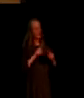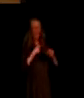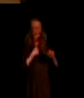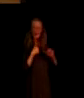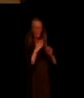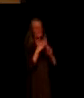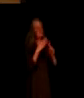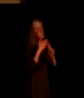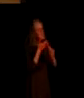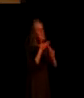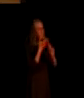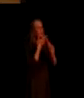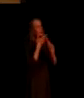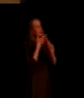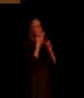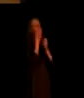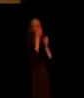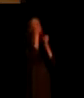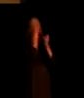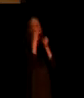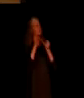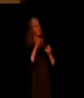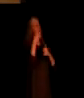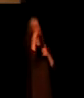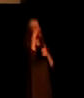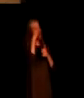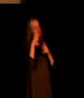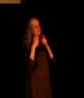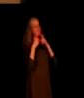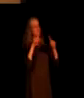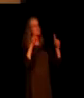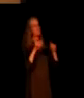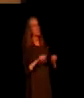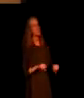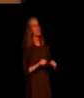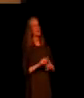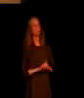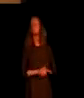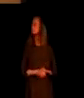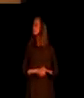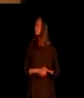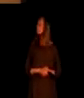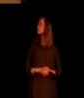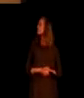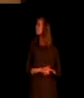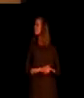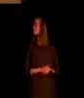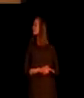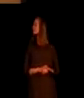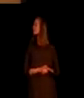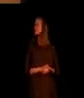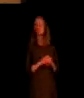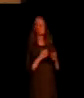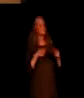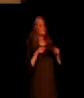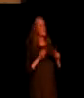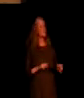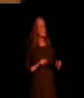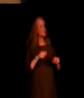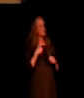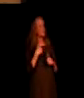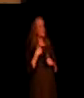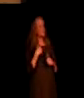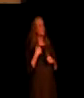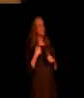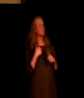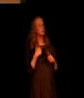lobbing in an idea that I thought might work. Well, that landed me on the team that